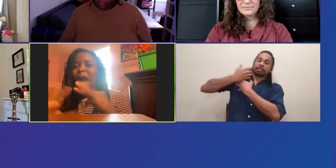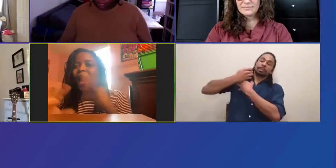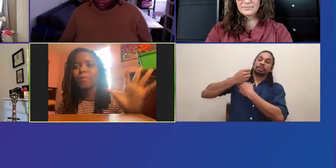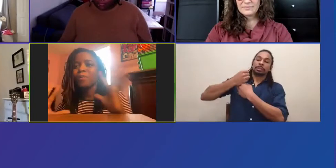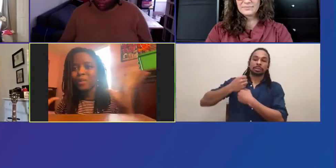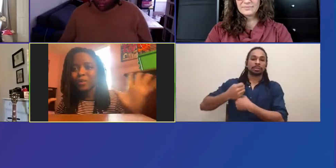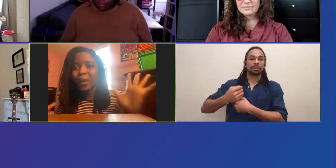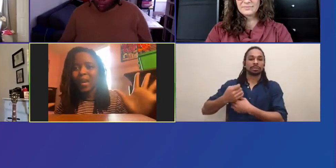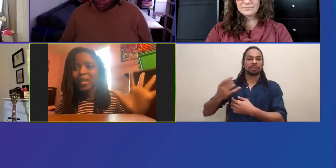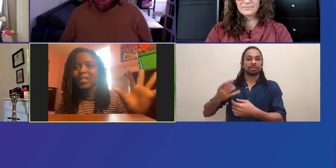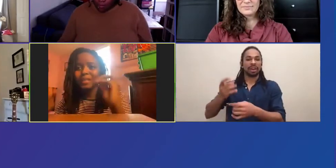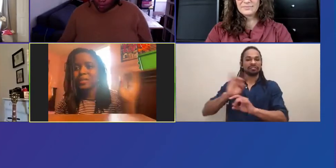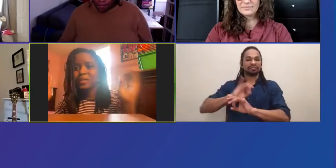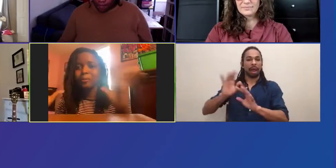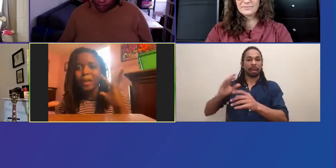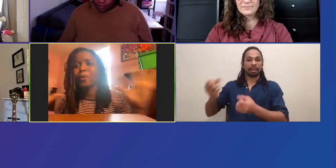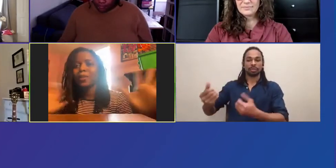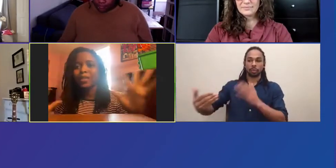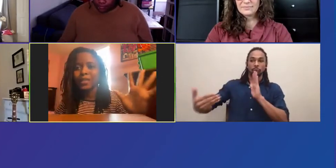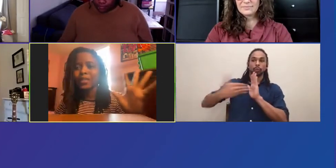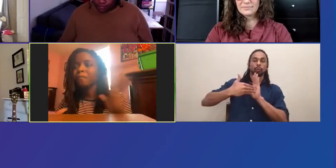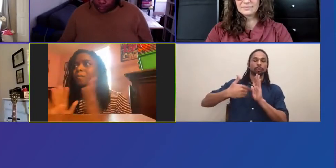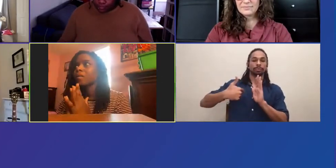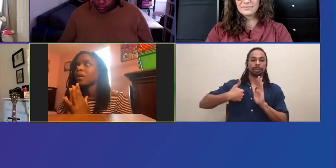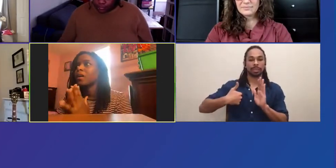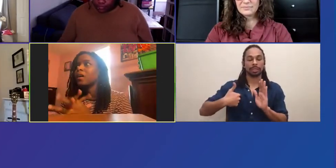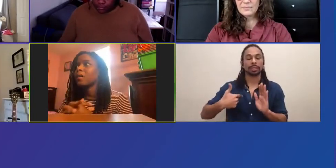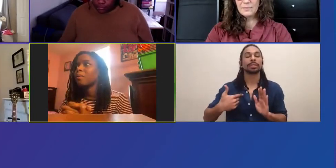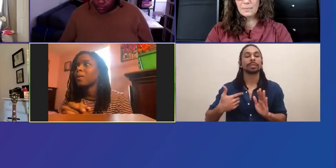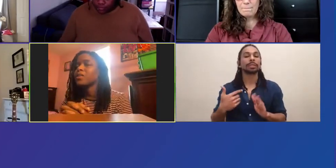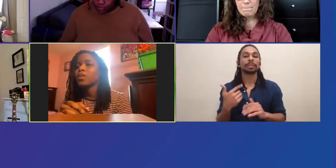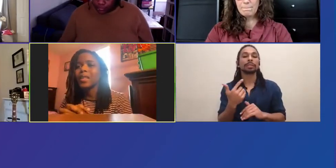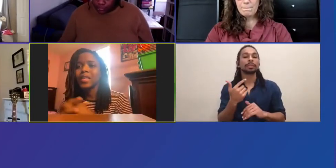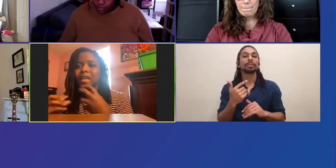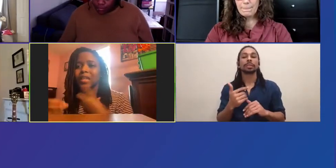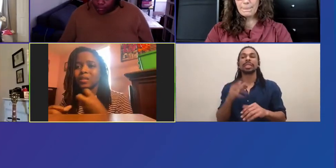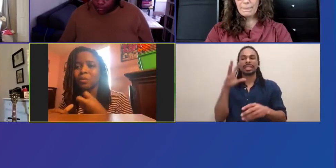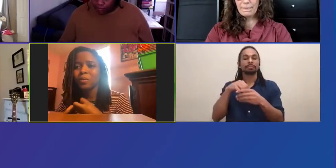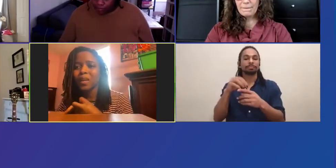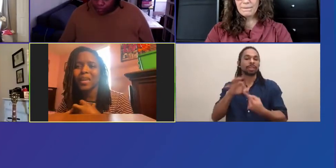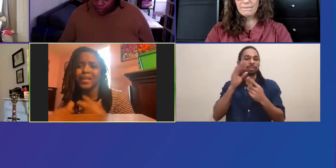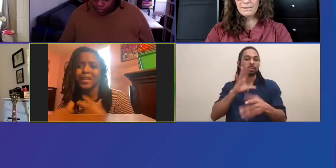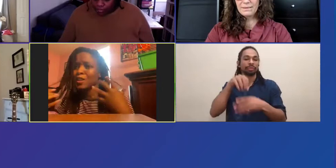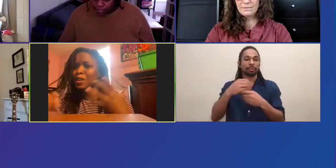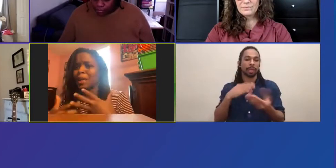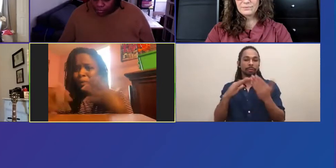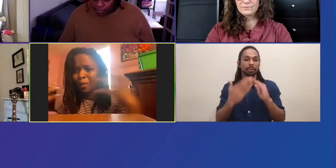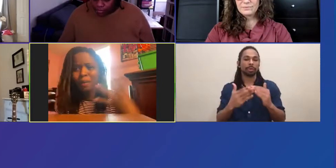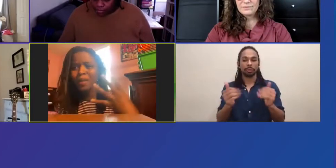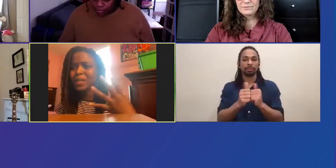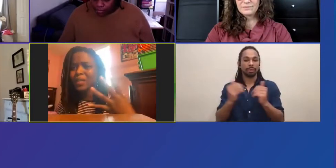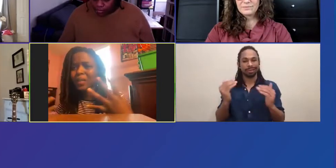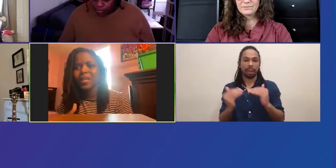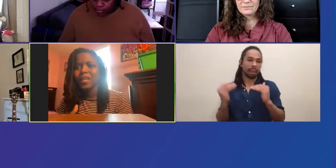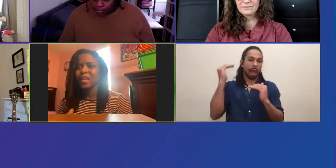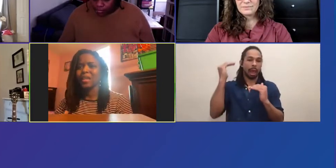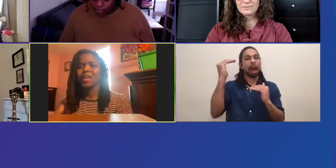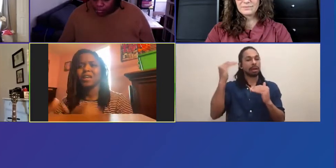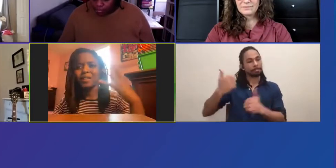very hyper militarized, like policing. And so I think that is and like my